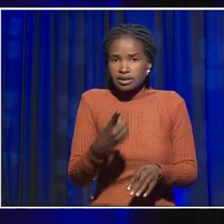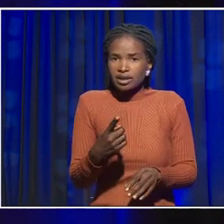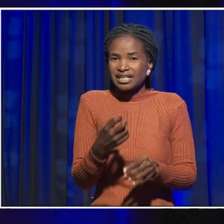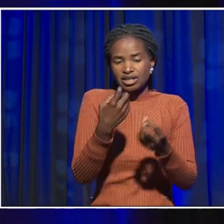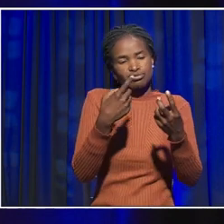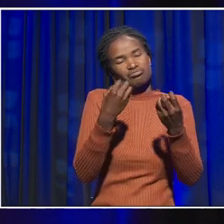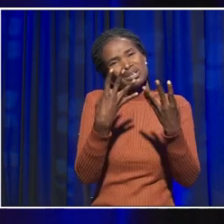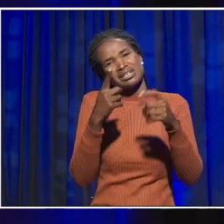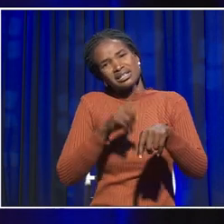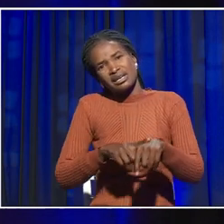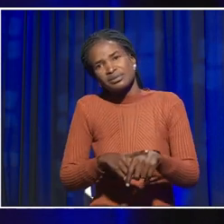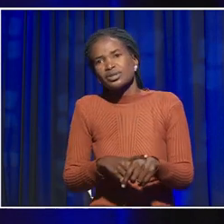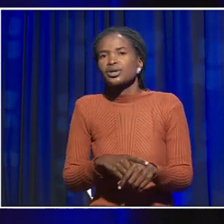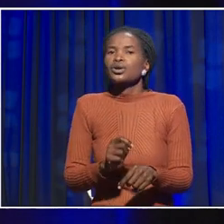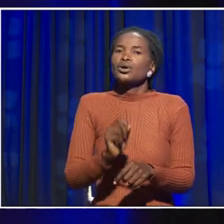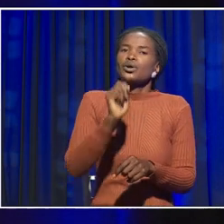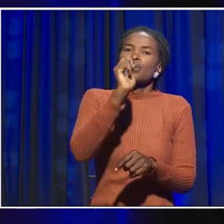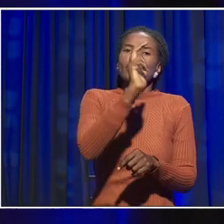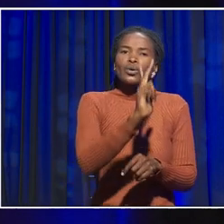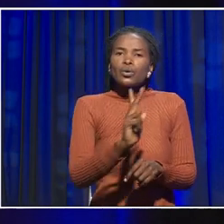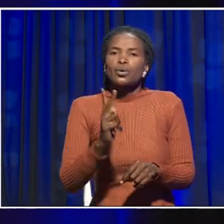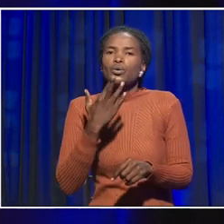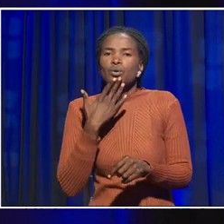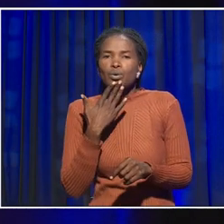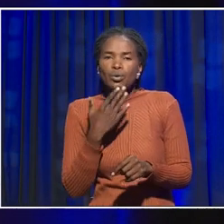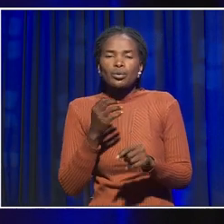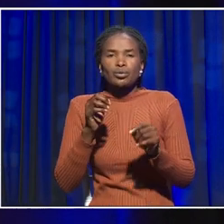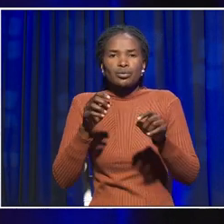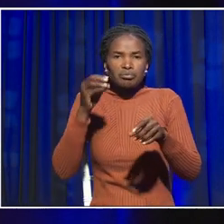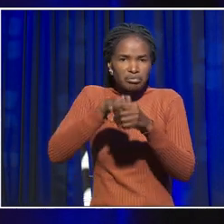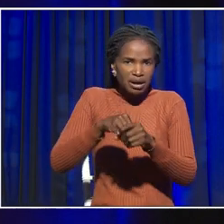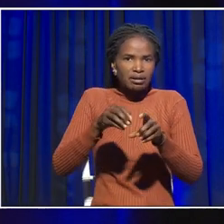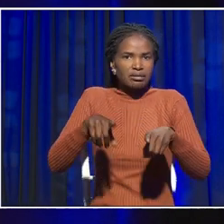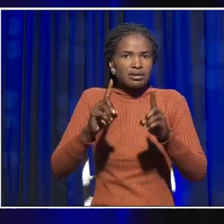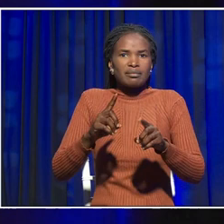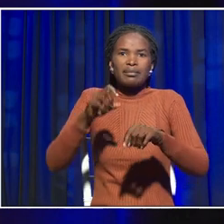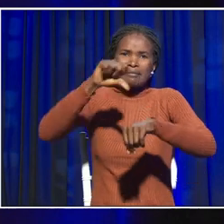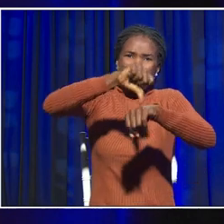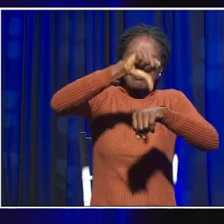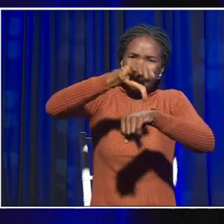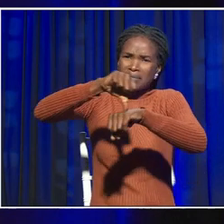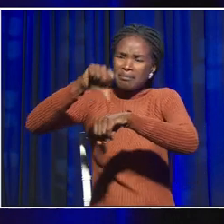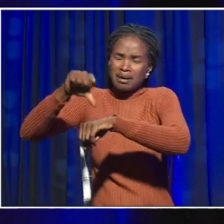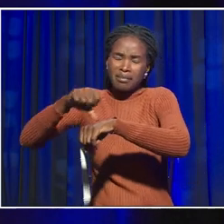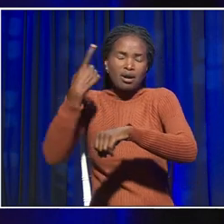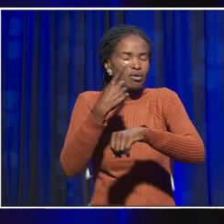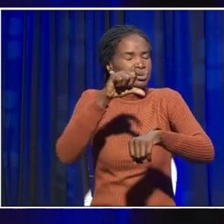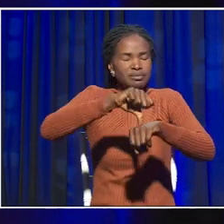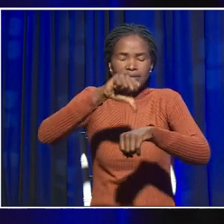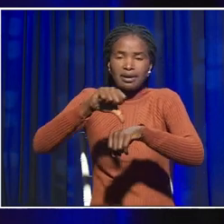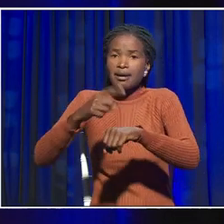many times of all the ordinary matters, the risk matters, but we miss the opportunities. And I think there